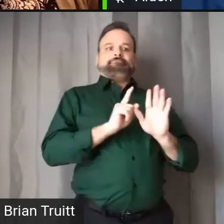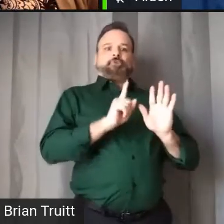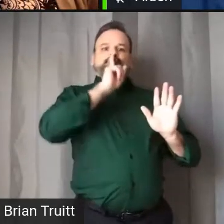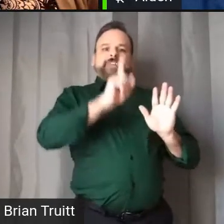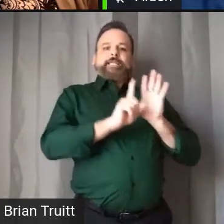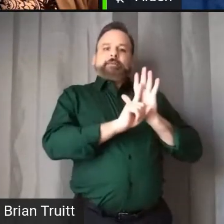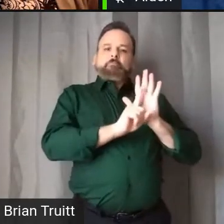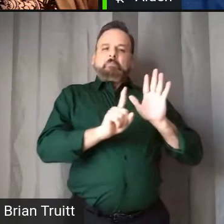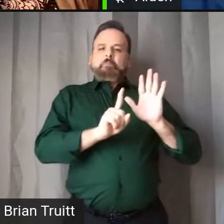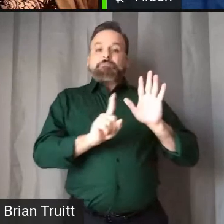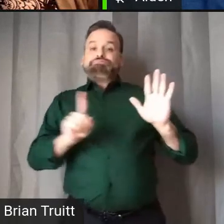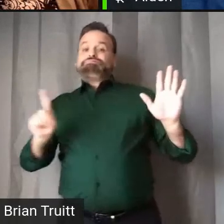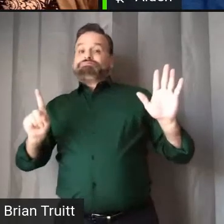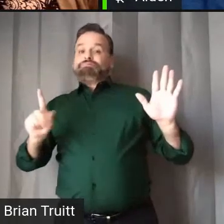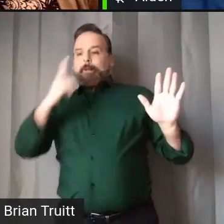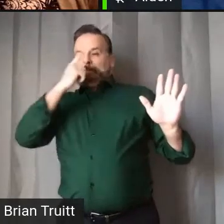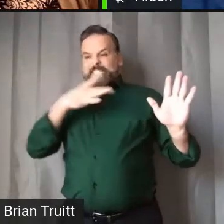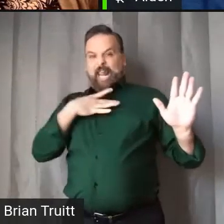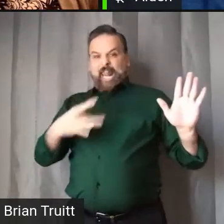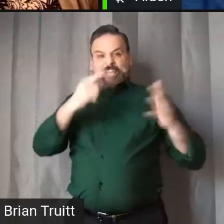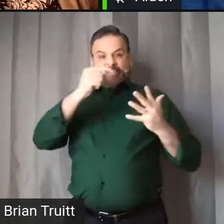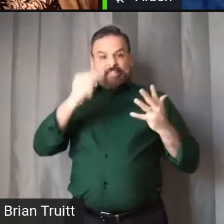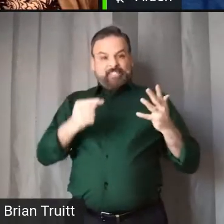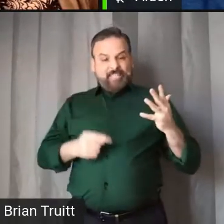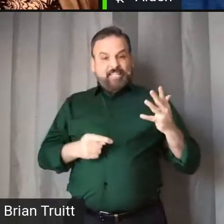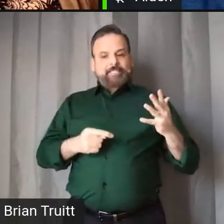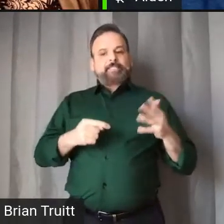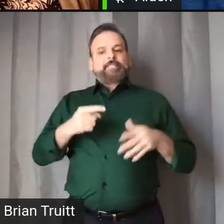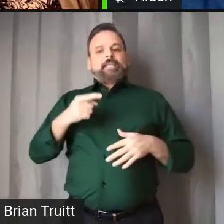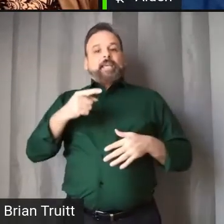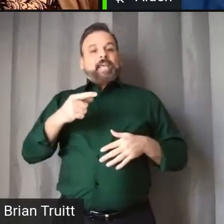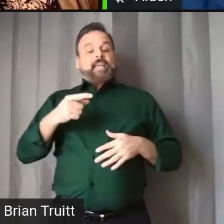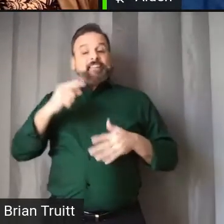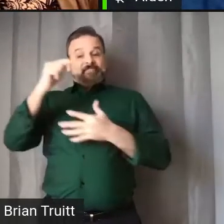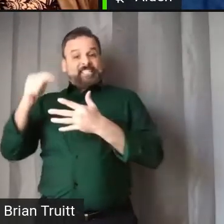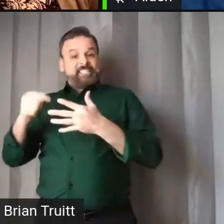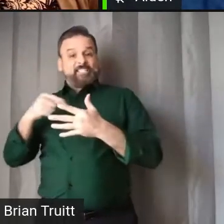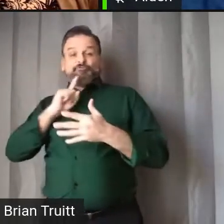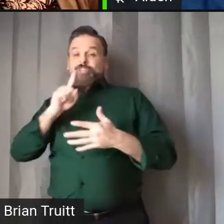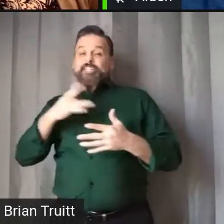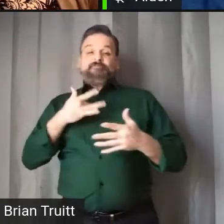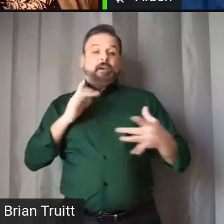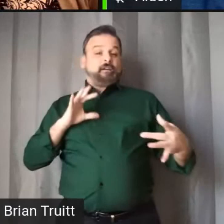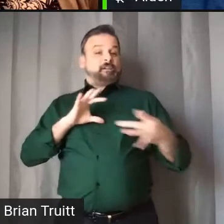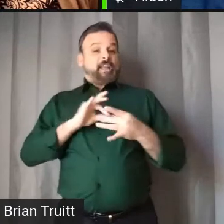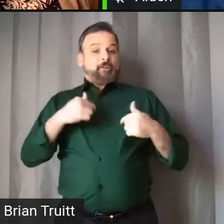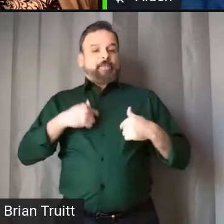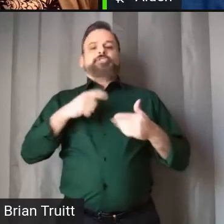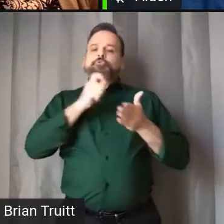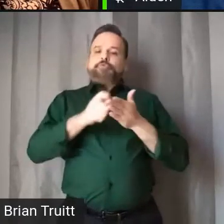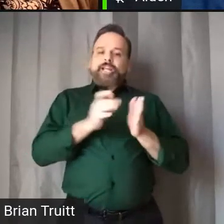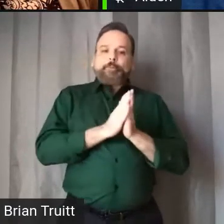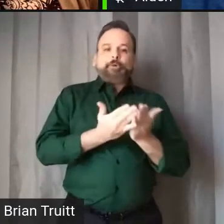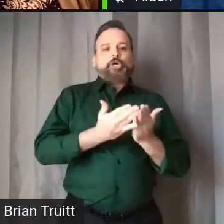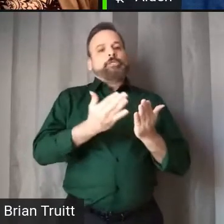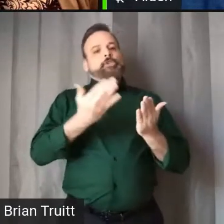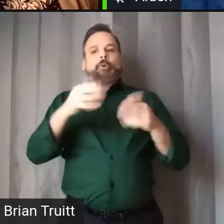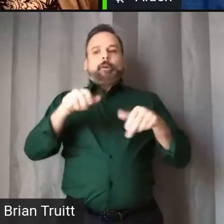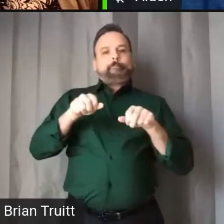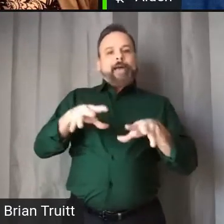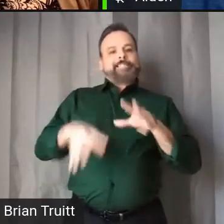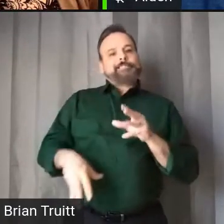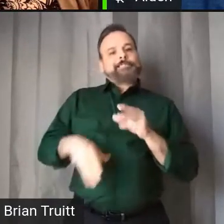know, being drawn to them. And they felt so connected to me that in writing a book where, you know, magic is this extracurricular